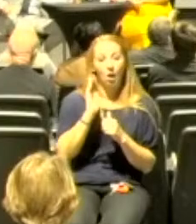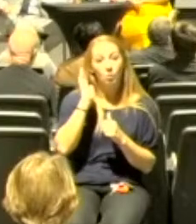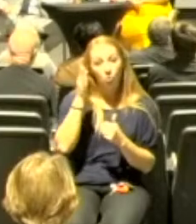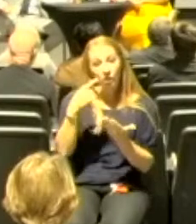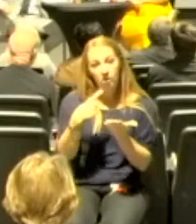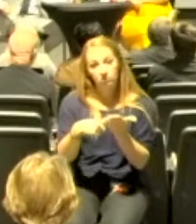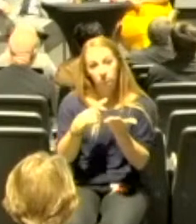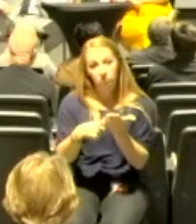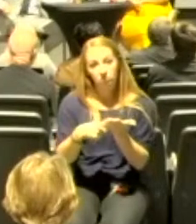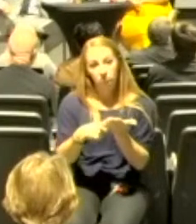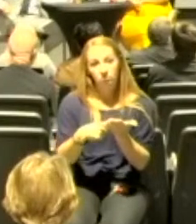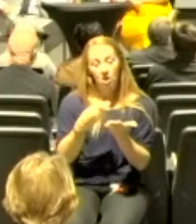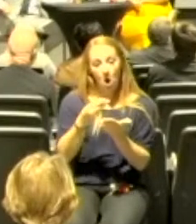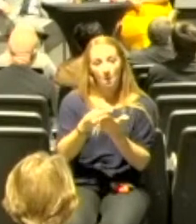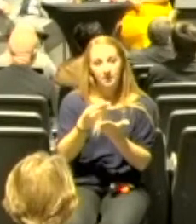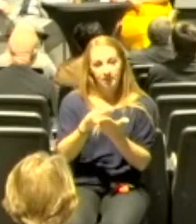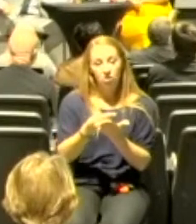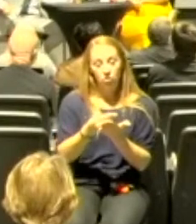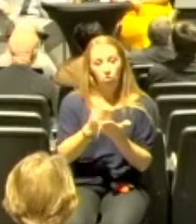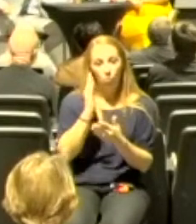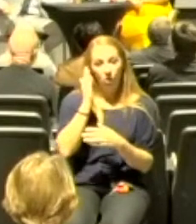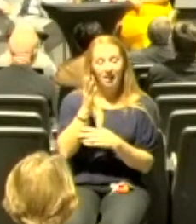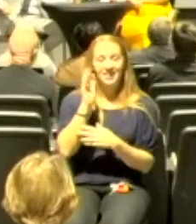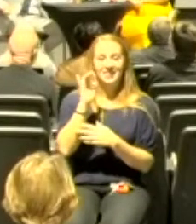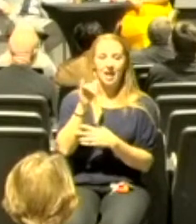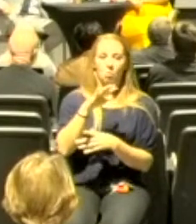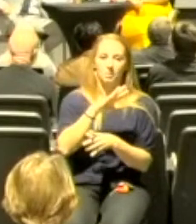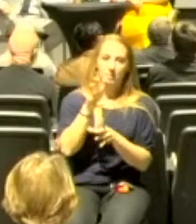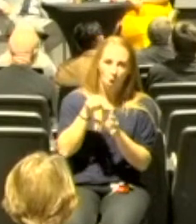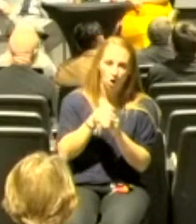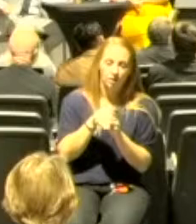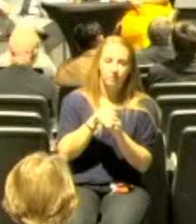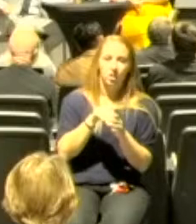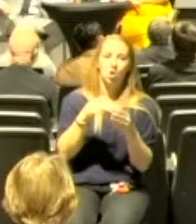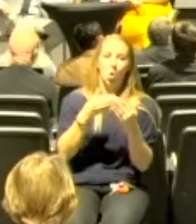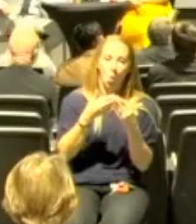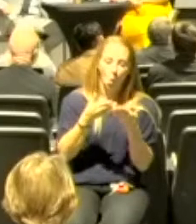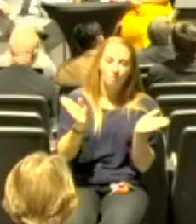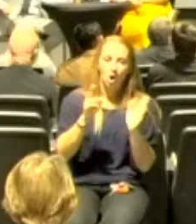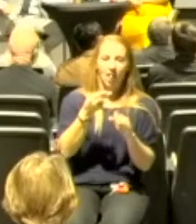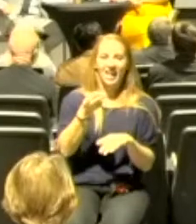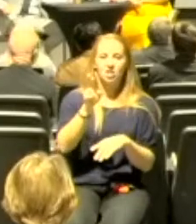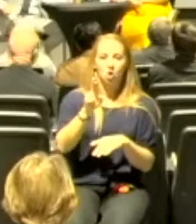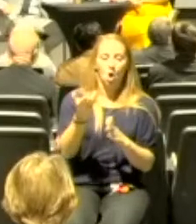those. Compensation and classification is gonna be part of our overall HR redesign.